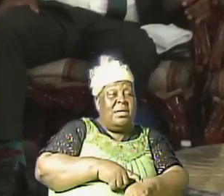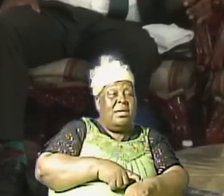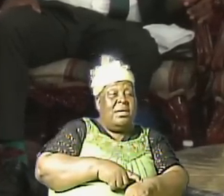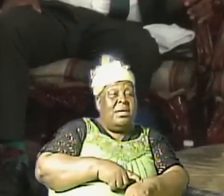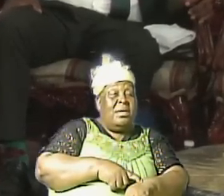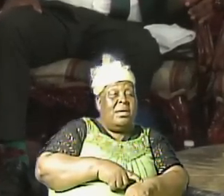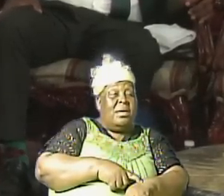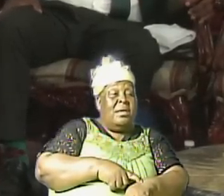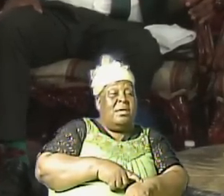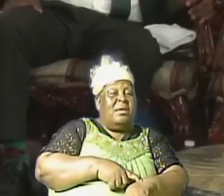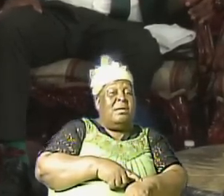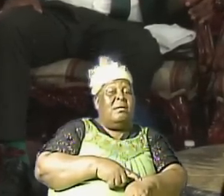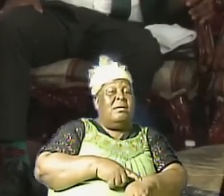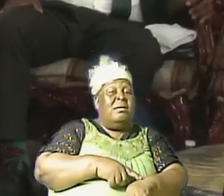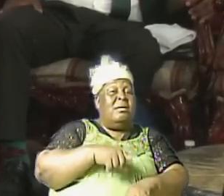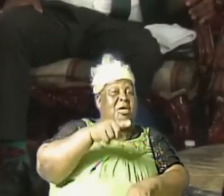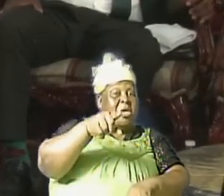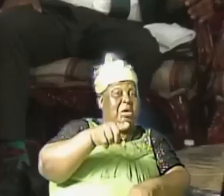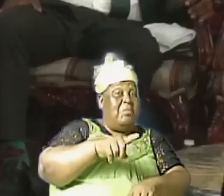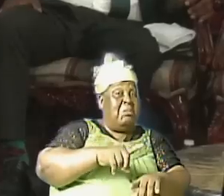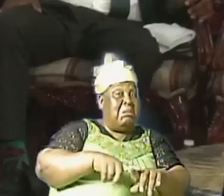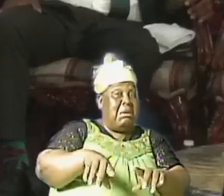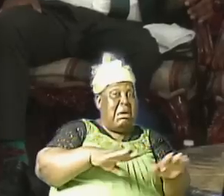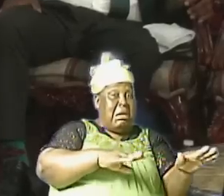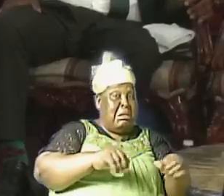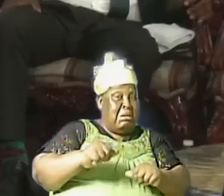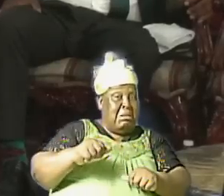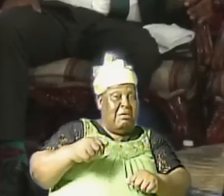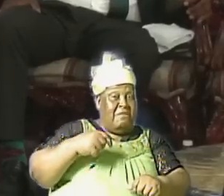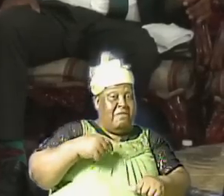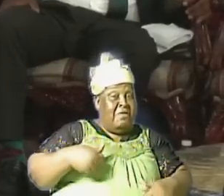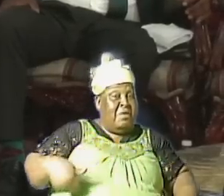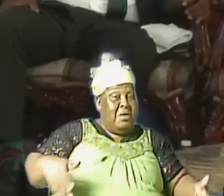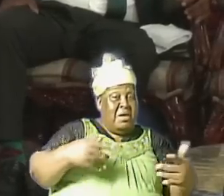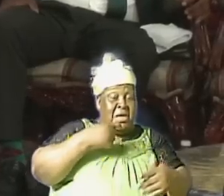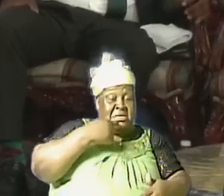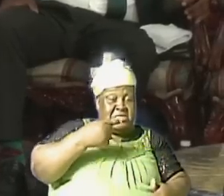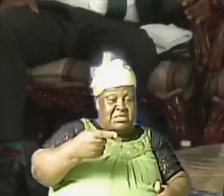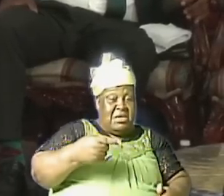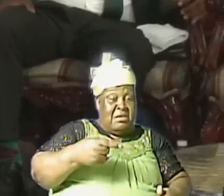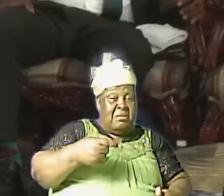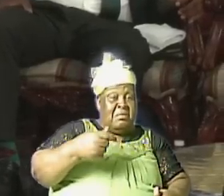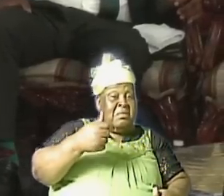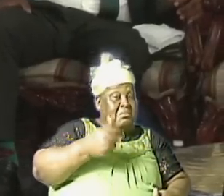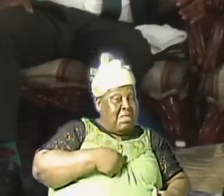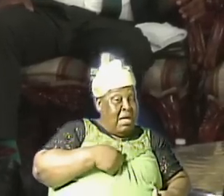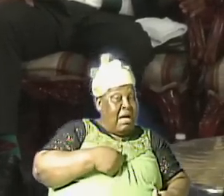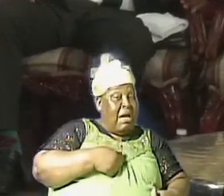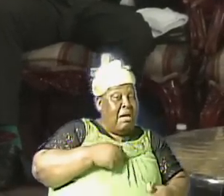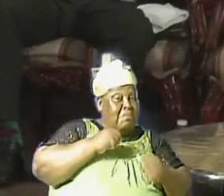So he can't leave here and say, I christen this or I bless this baby.